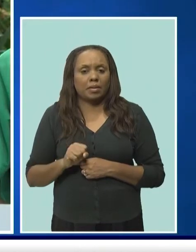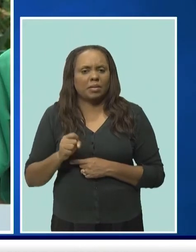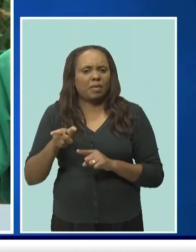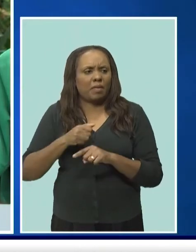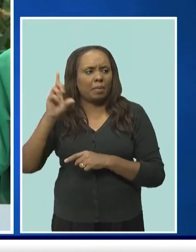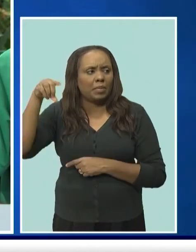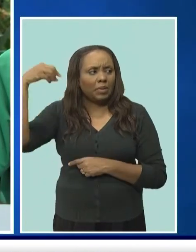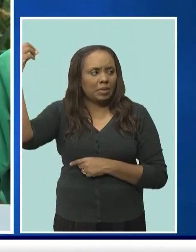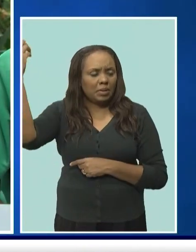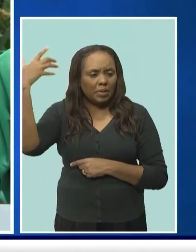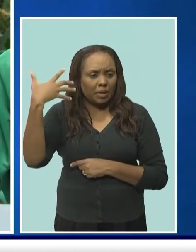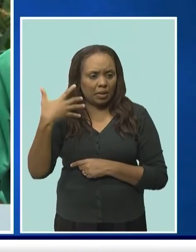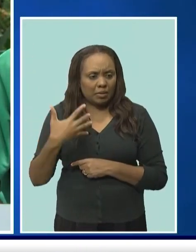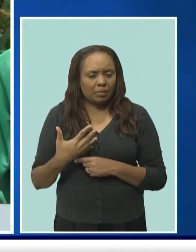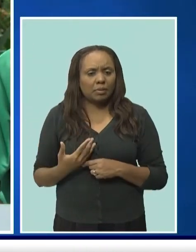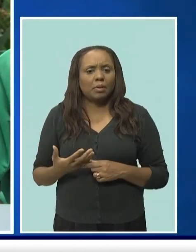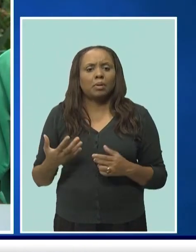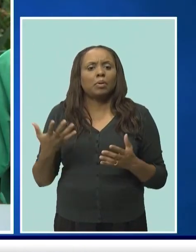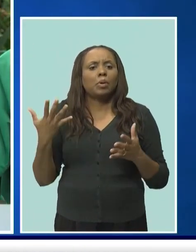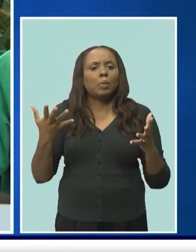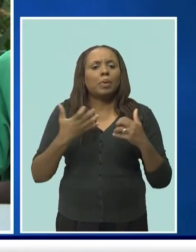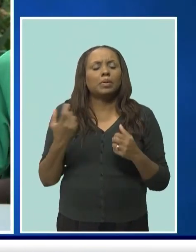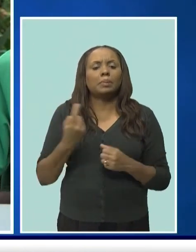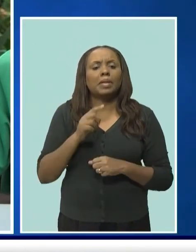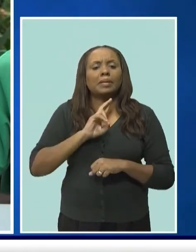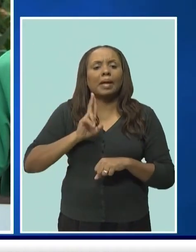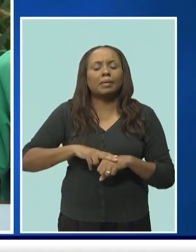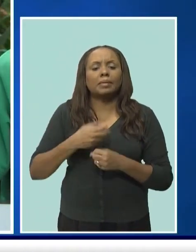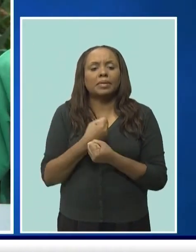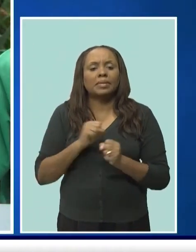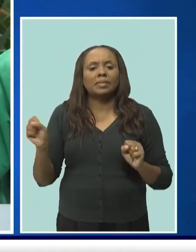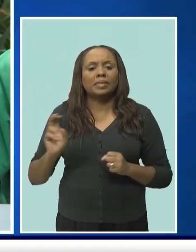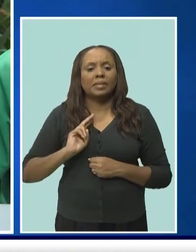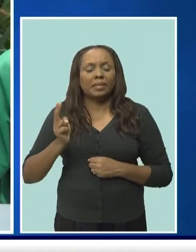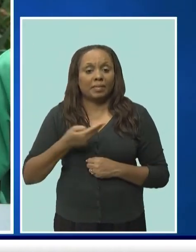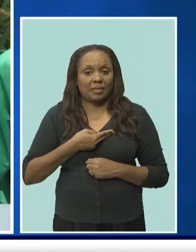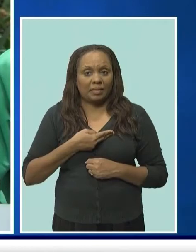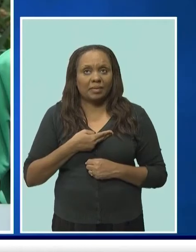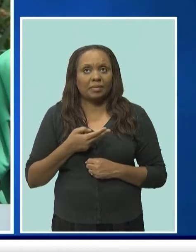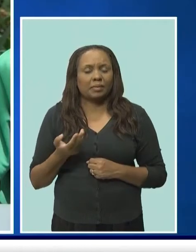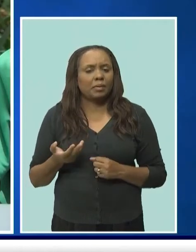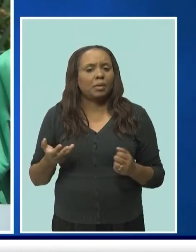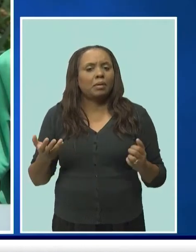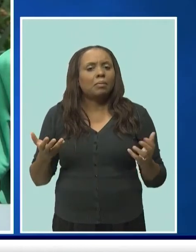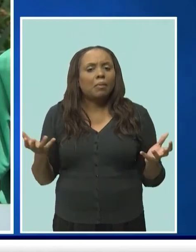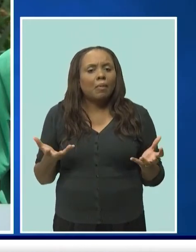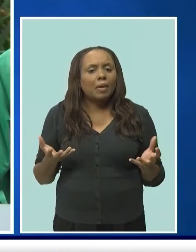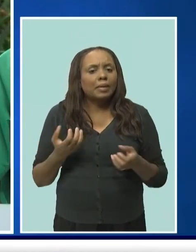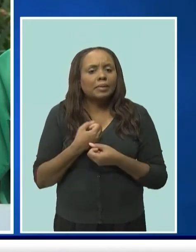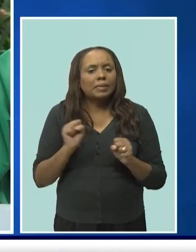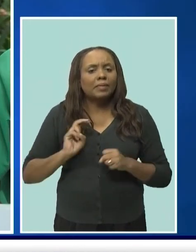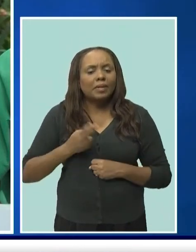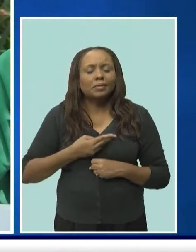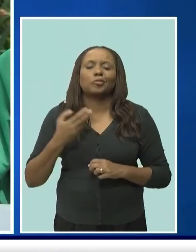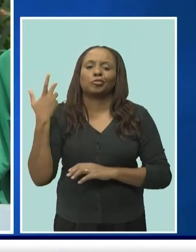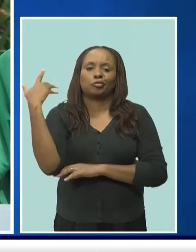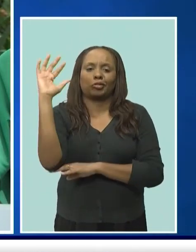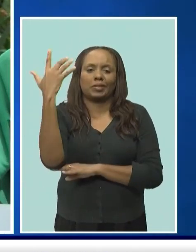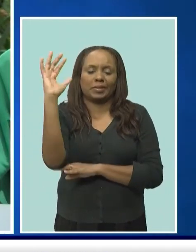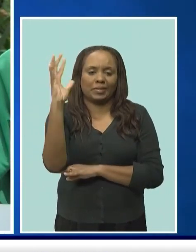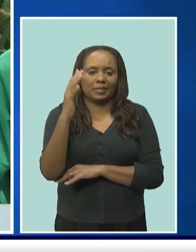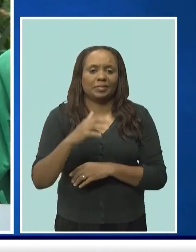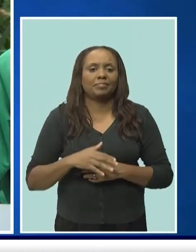is naturally that can save us as a nation, as a people, is the trees as we know it. And I want to